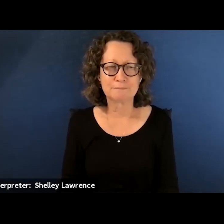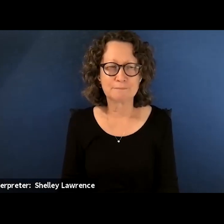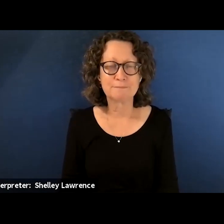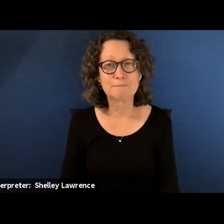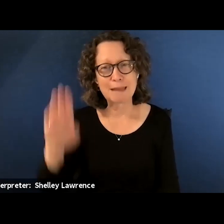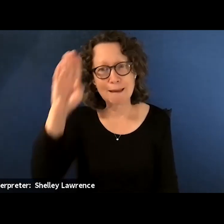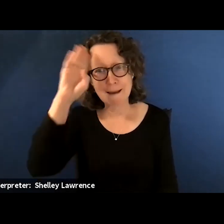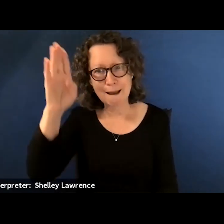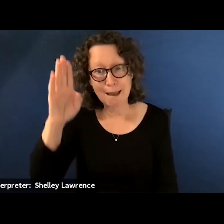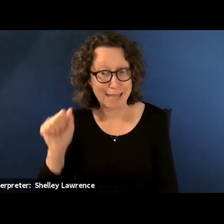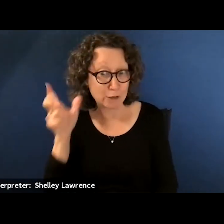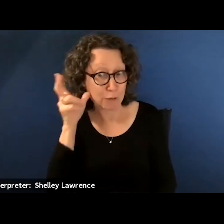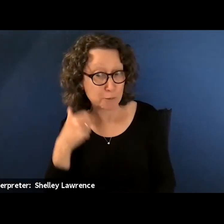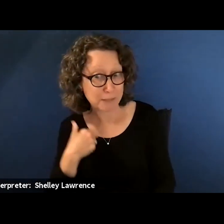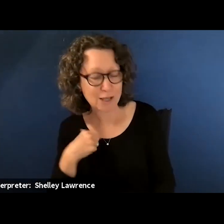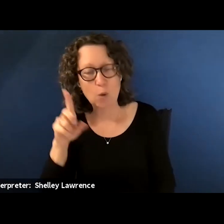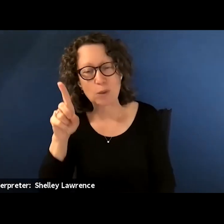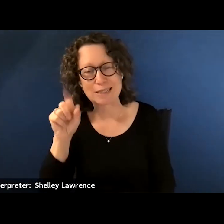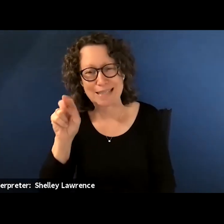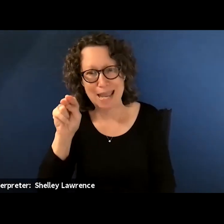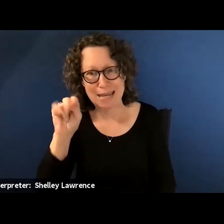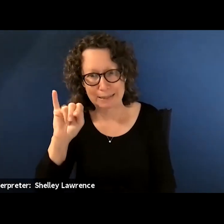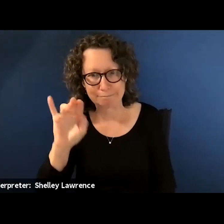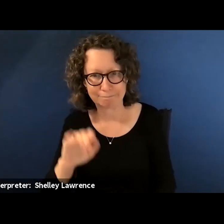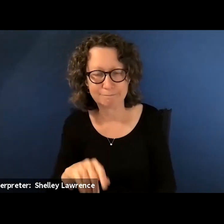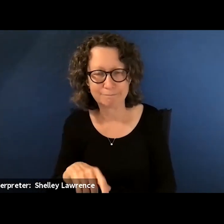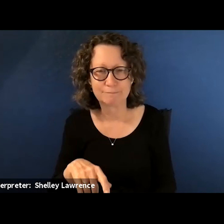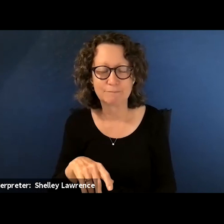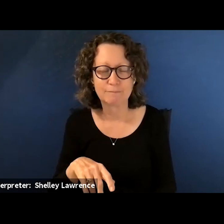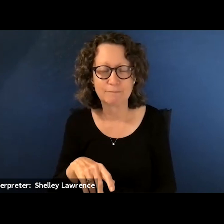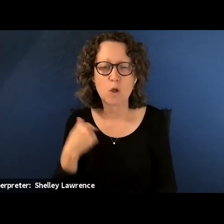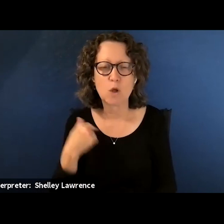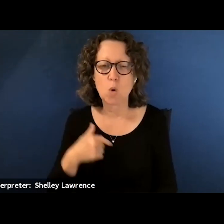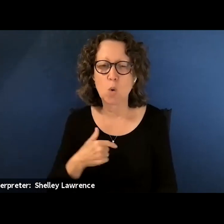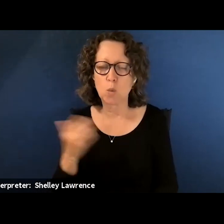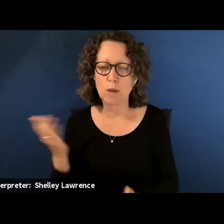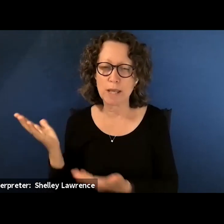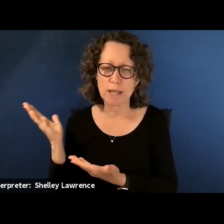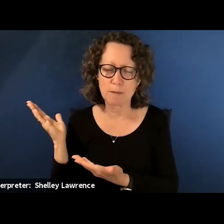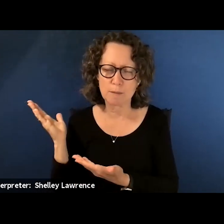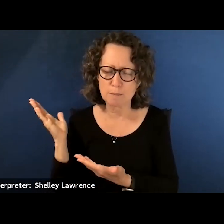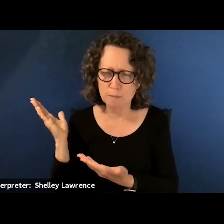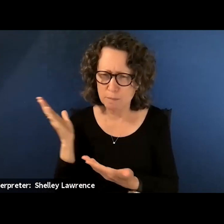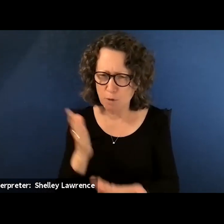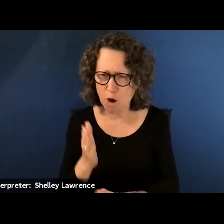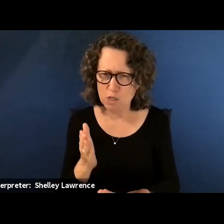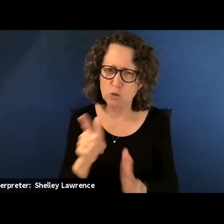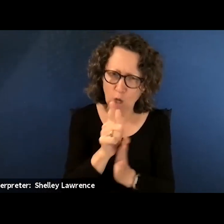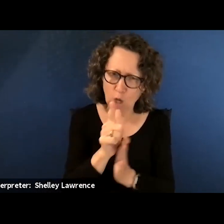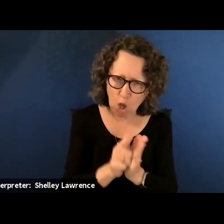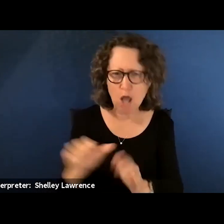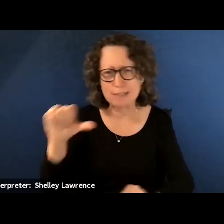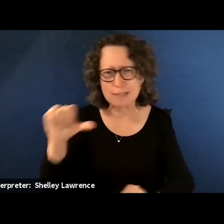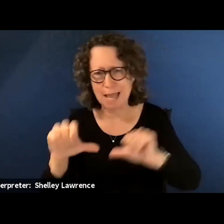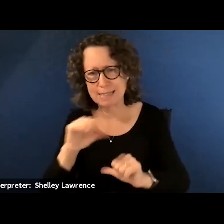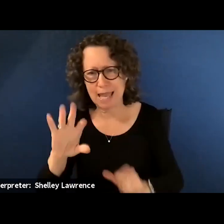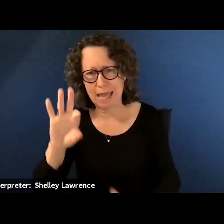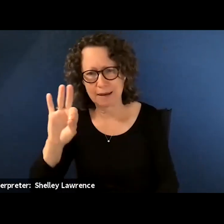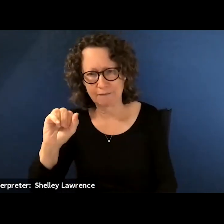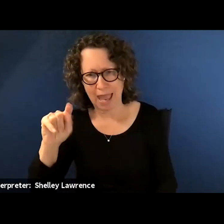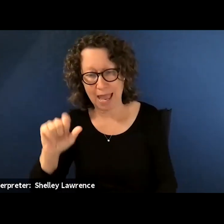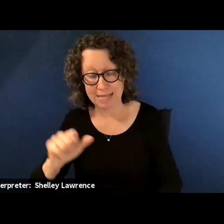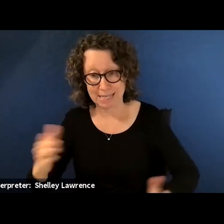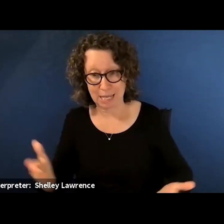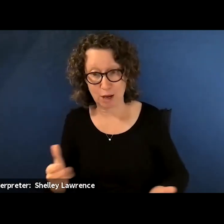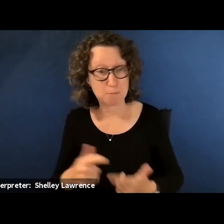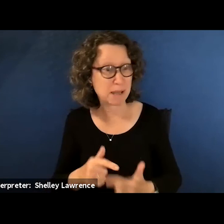Hi, can you hear me? Yes, we can. We brought you law, science, and facts here, but if it